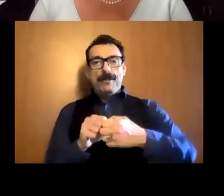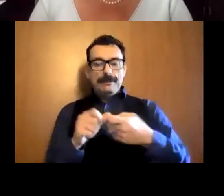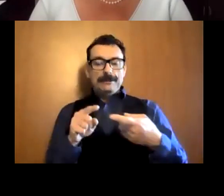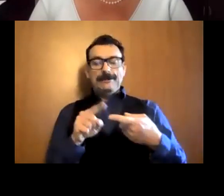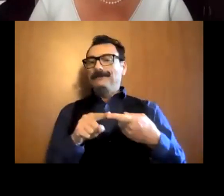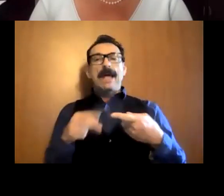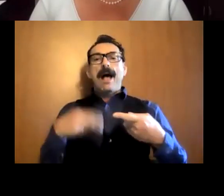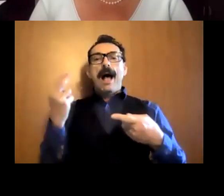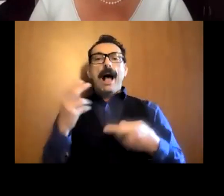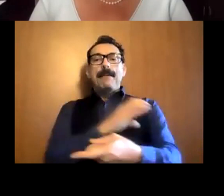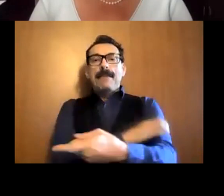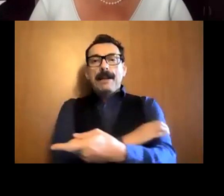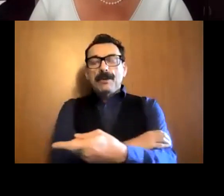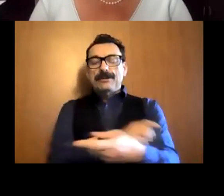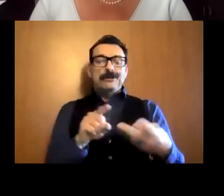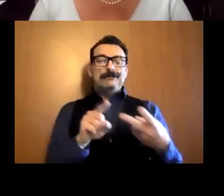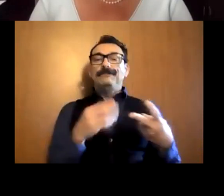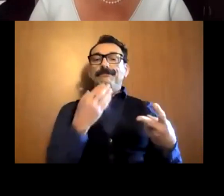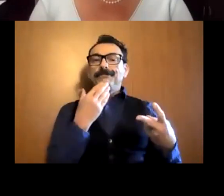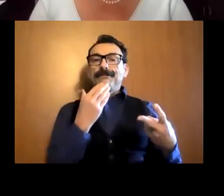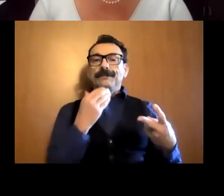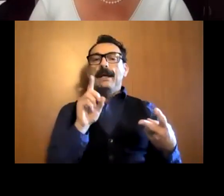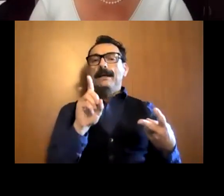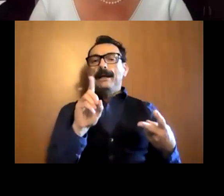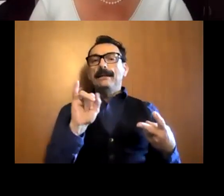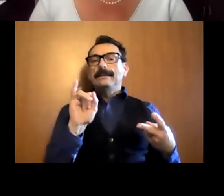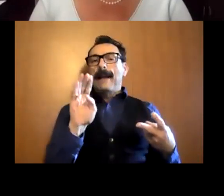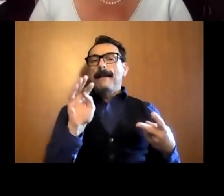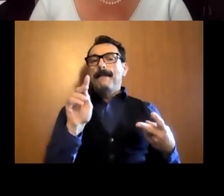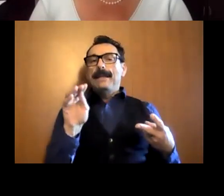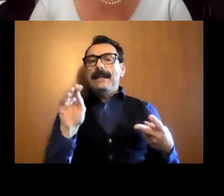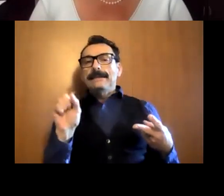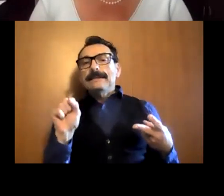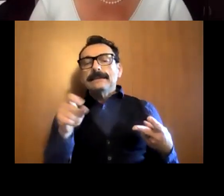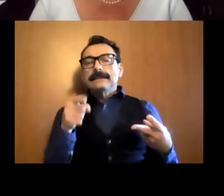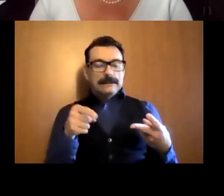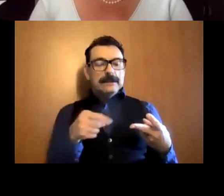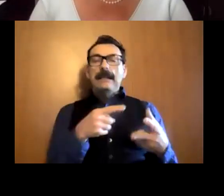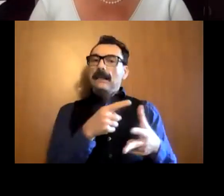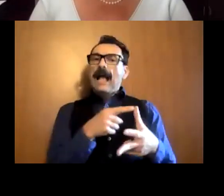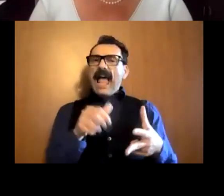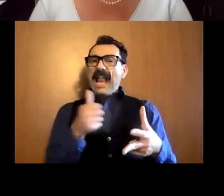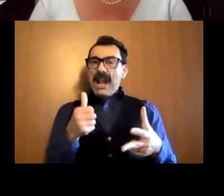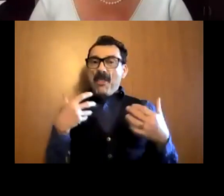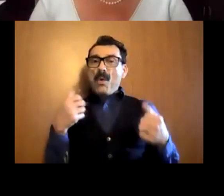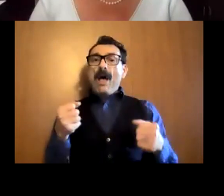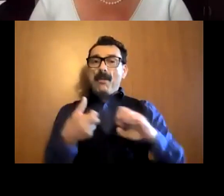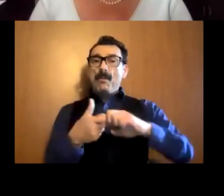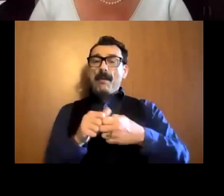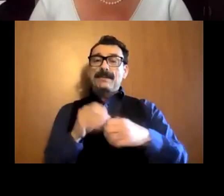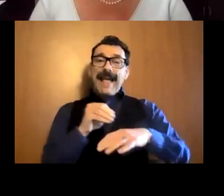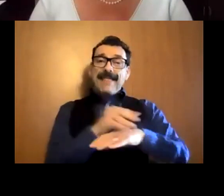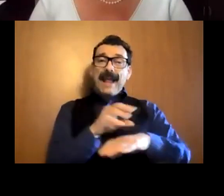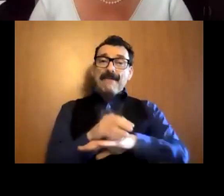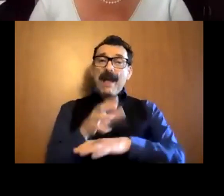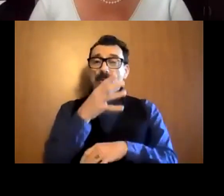things you mentioned affecting women in particular. And so on top of all that, many